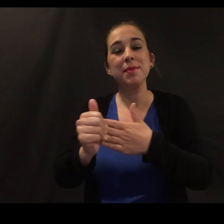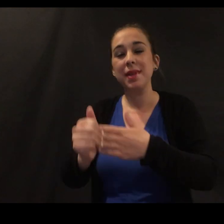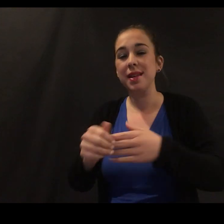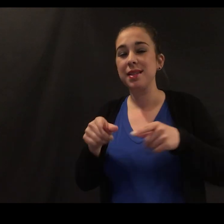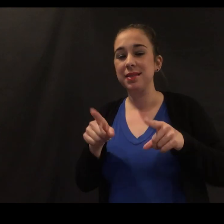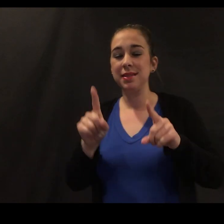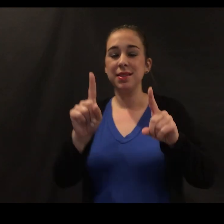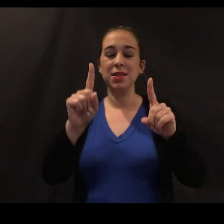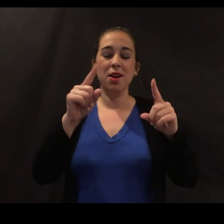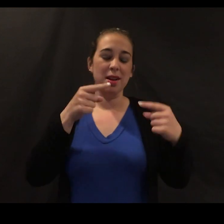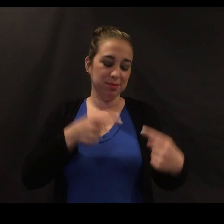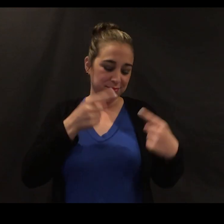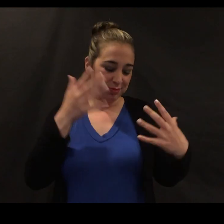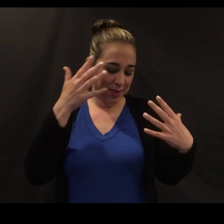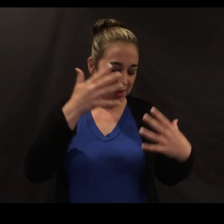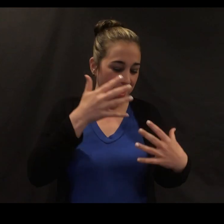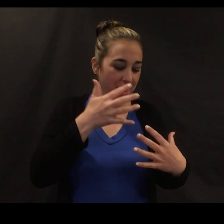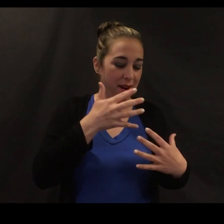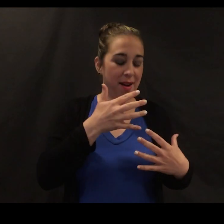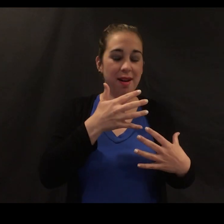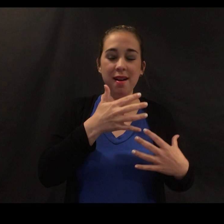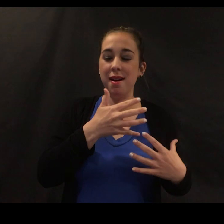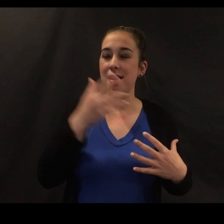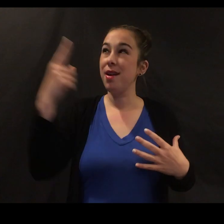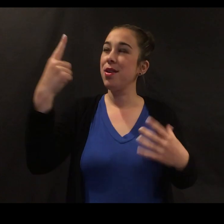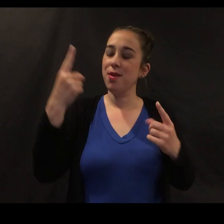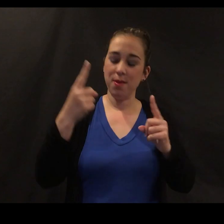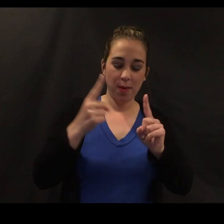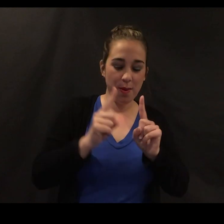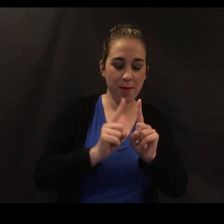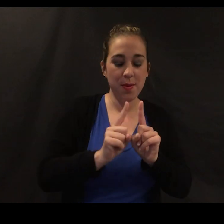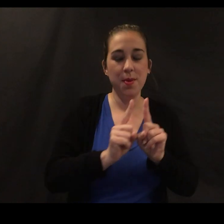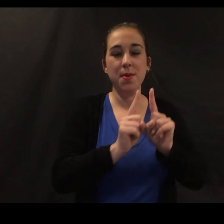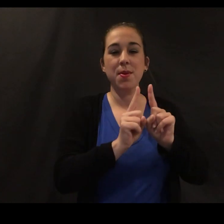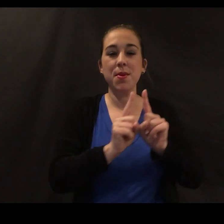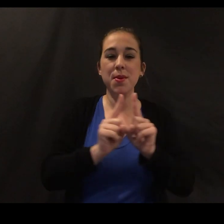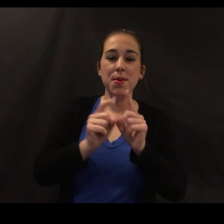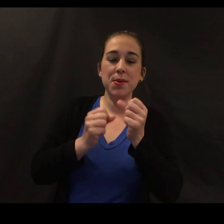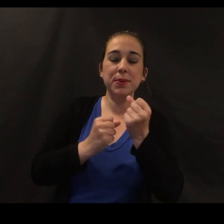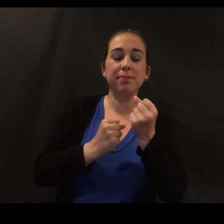darkest night. You are close like no other.